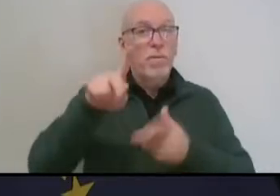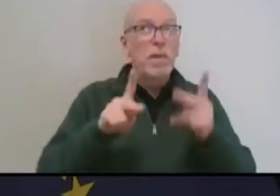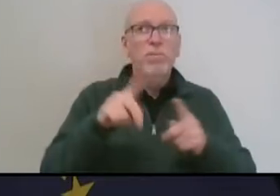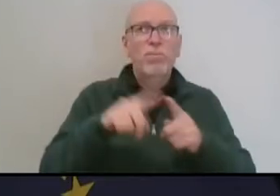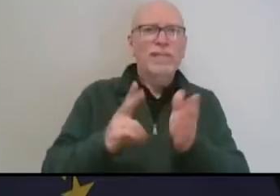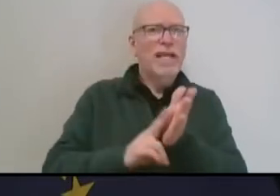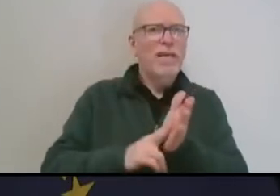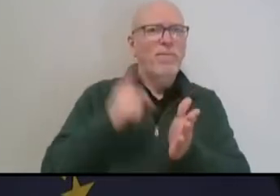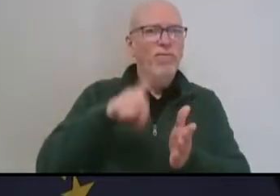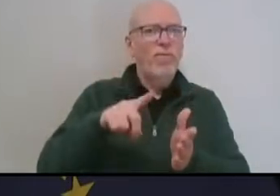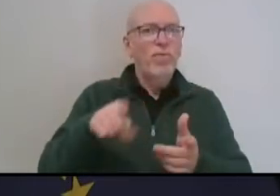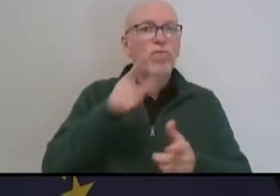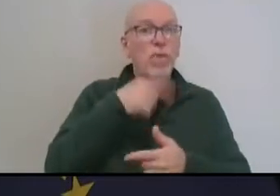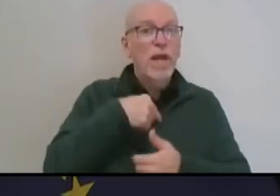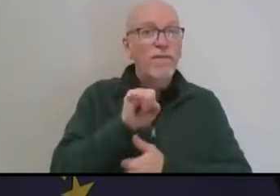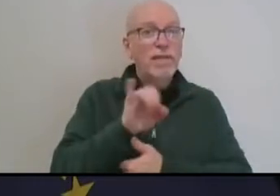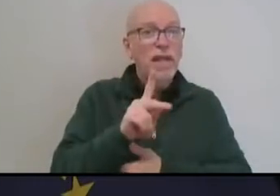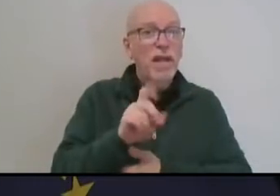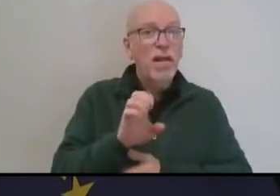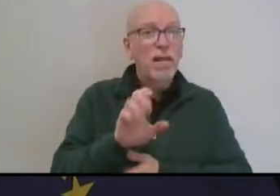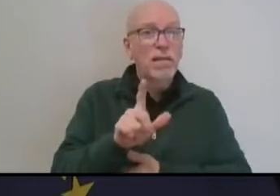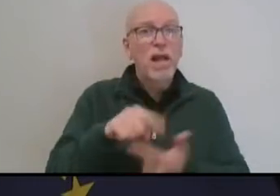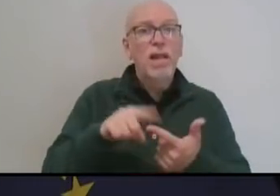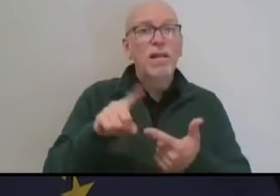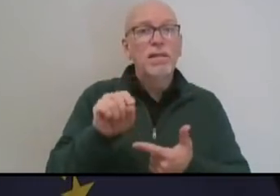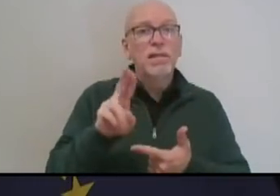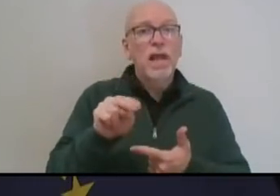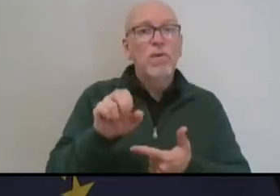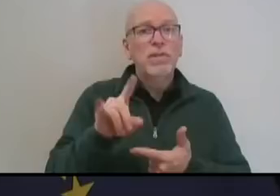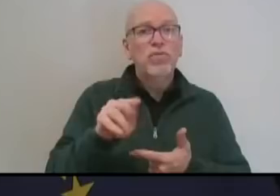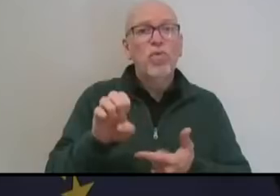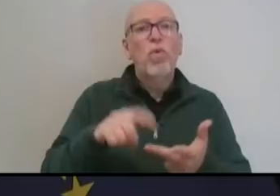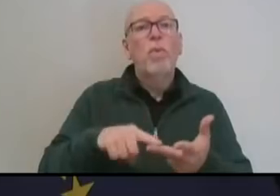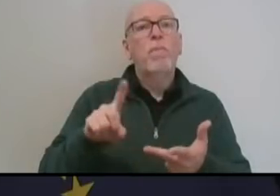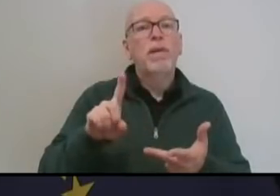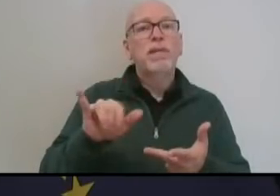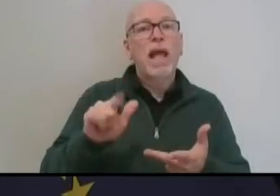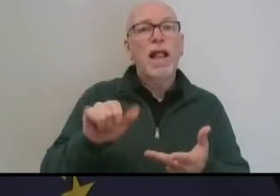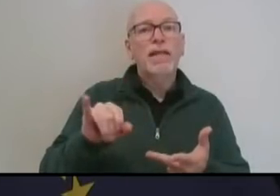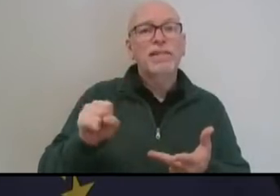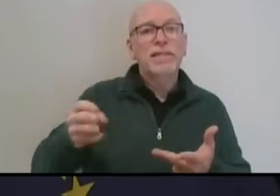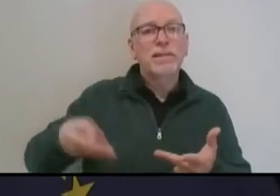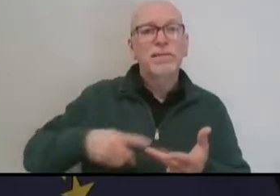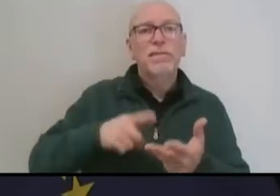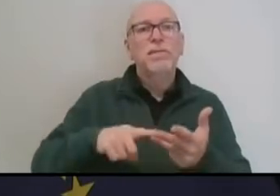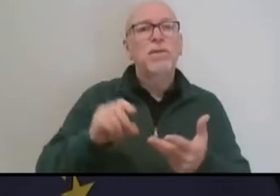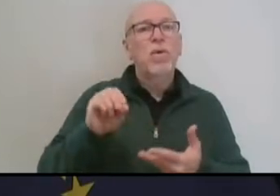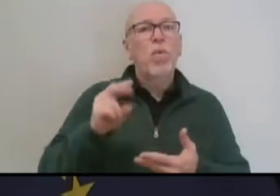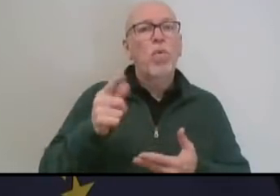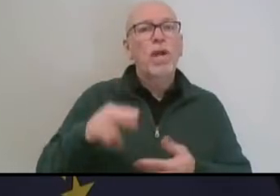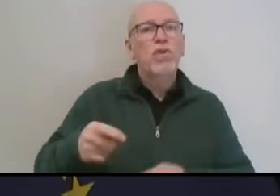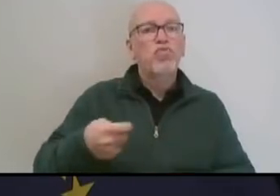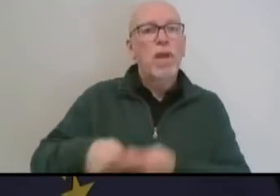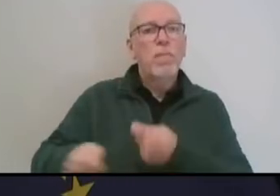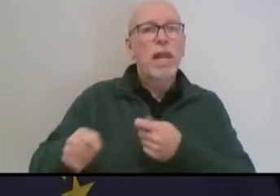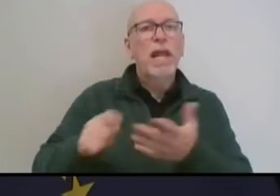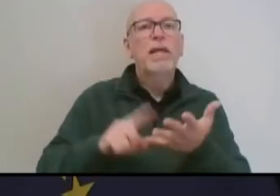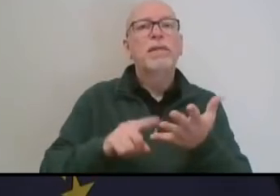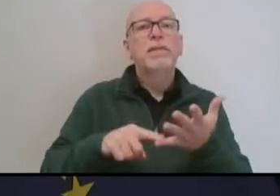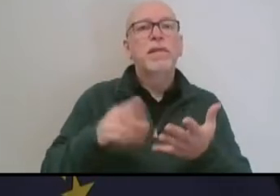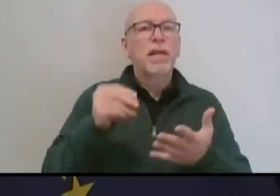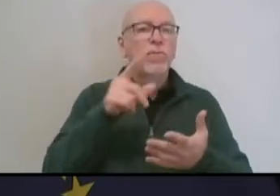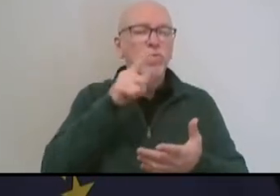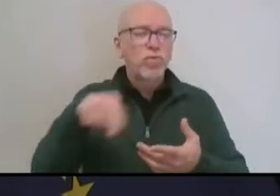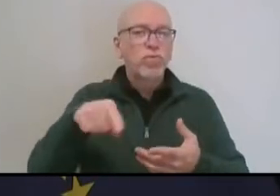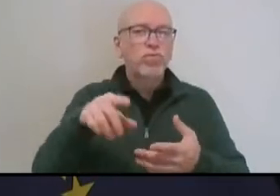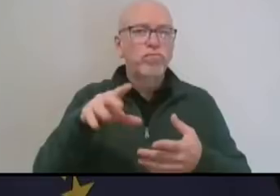to Hoosiers with sickle cell disease, Down syndrome, actively on dialysis, solid organ transplant recipients, and Hoosiers actively receiving